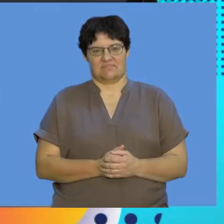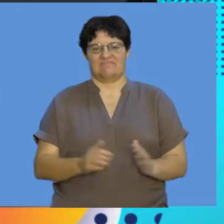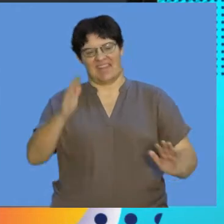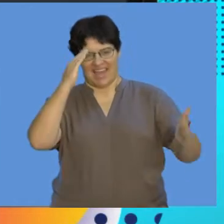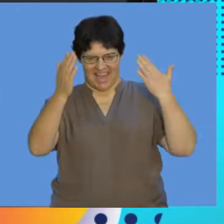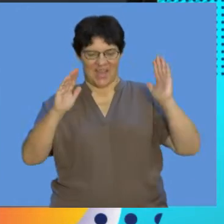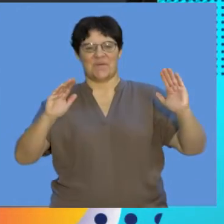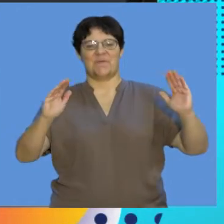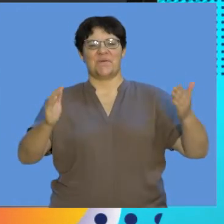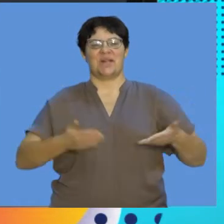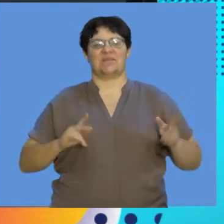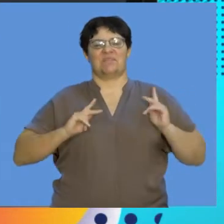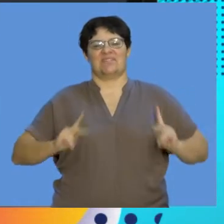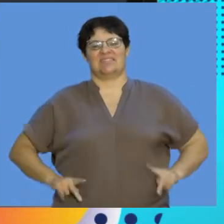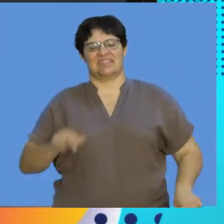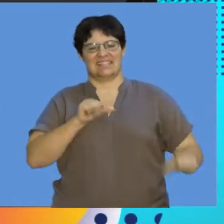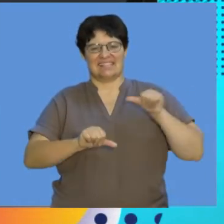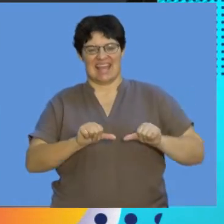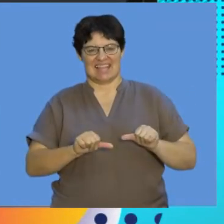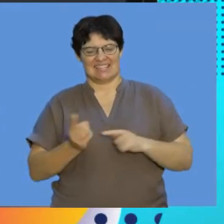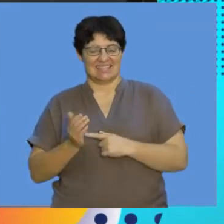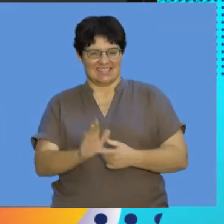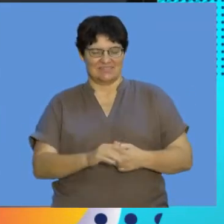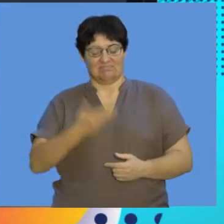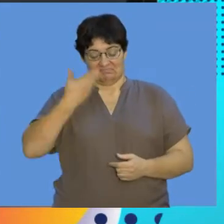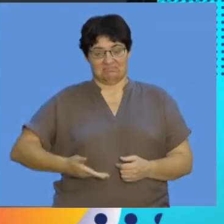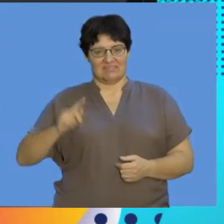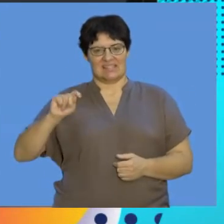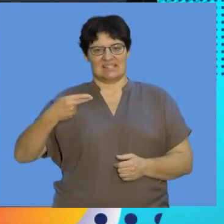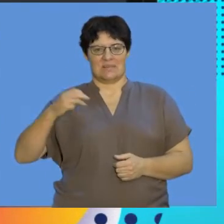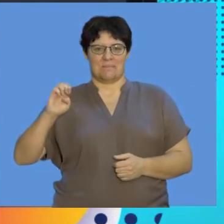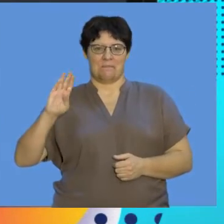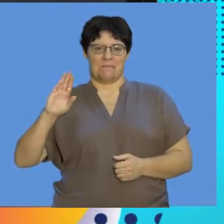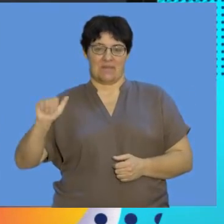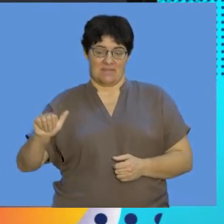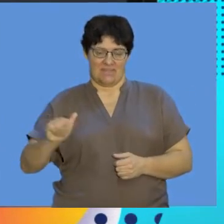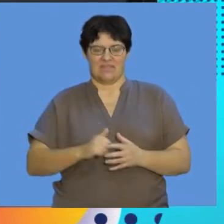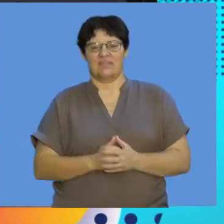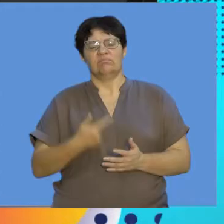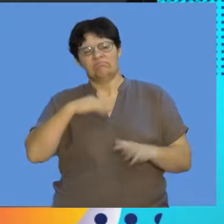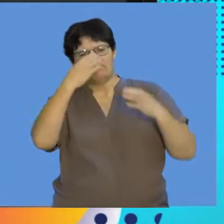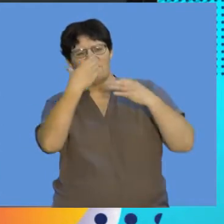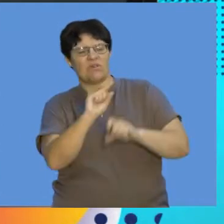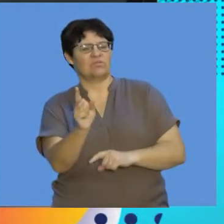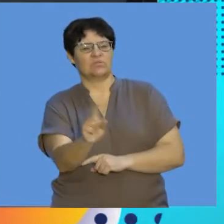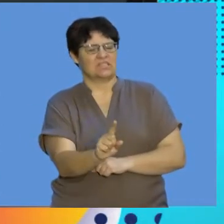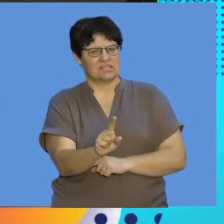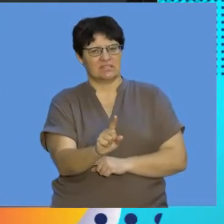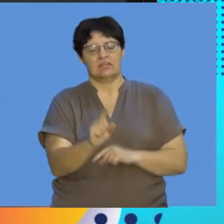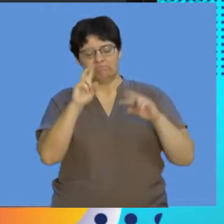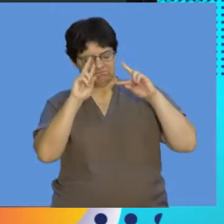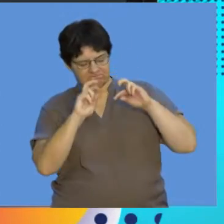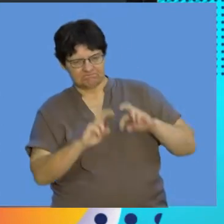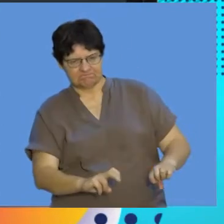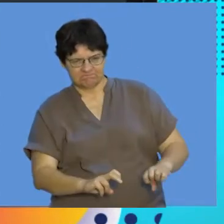Hello and welcome to our physical sciences session. My name is Themba Ncube. Today we are focusing our attention on exploring,